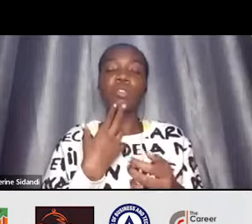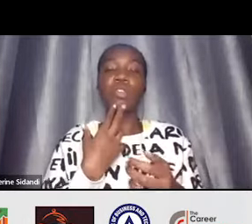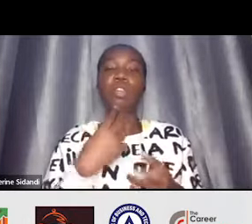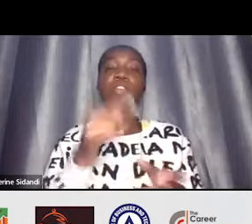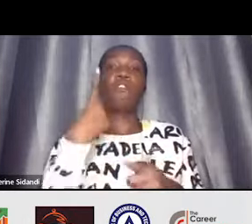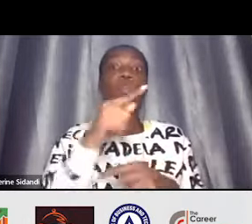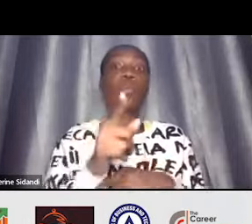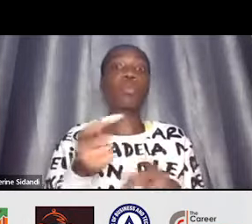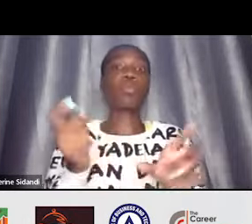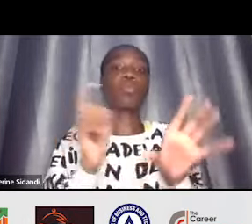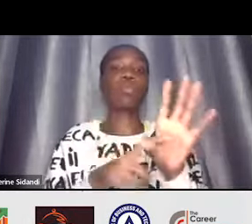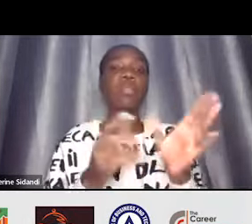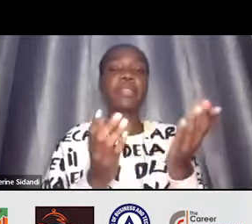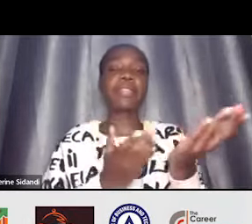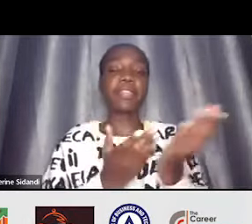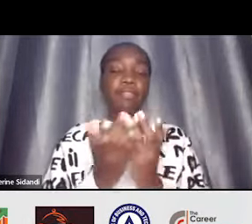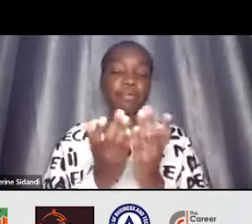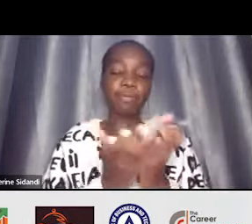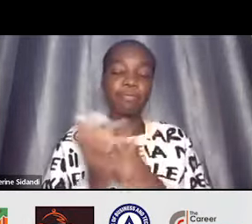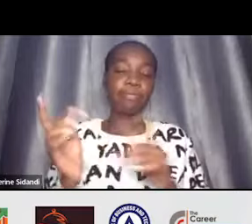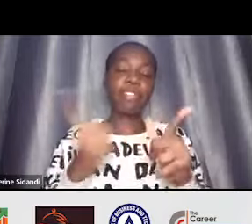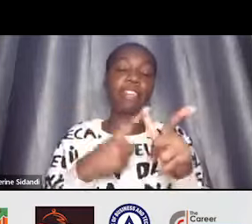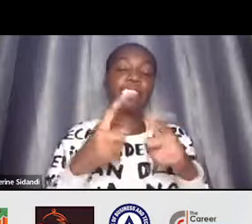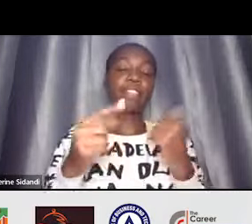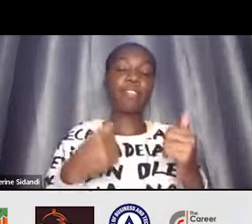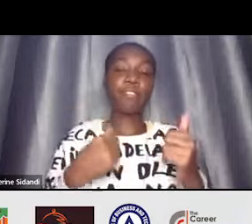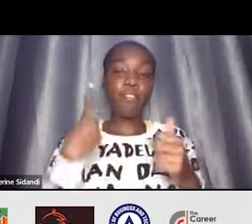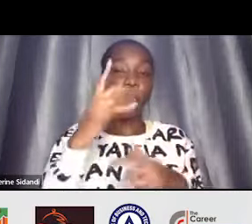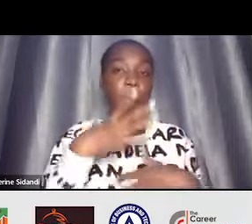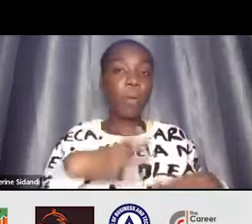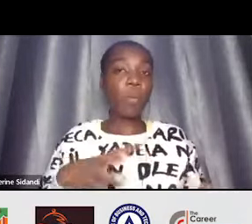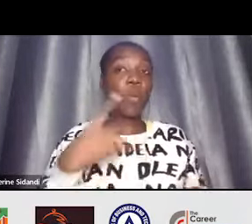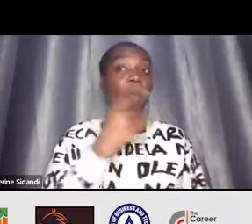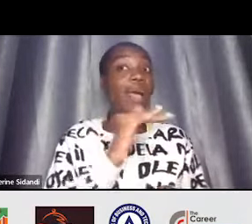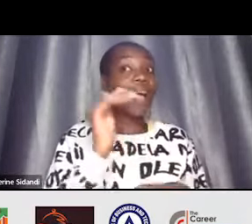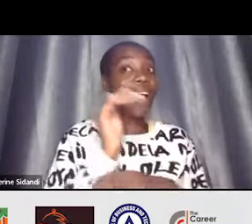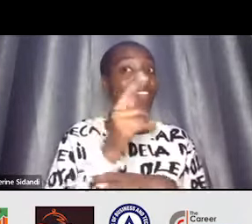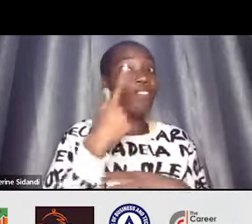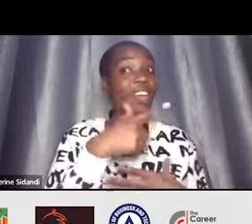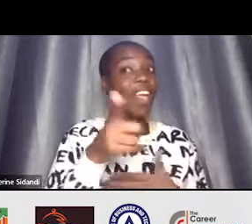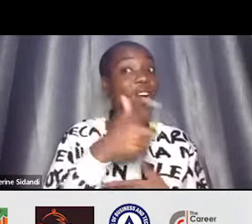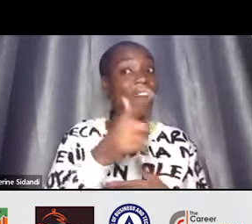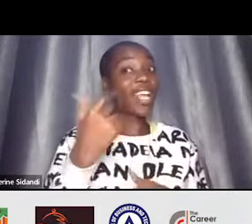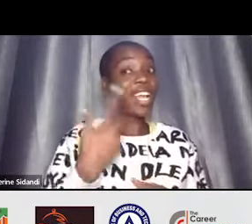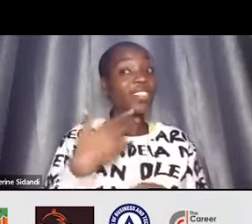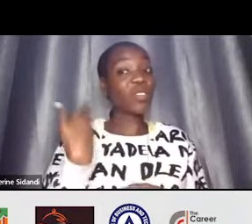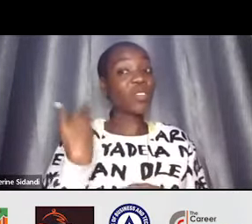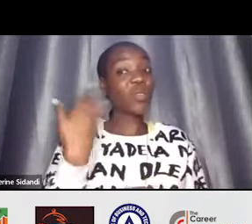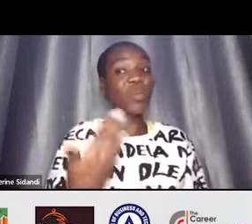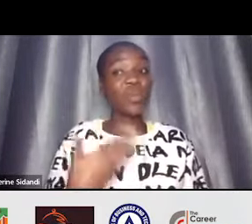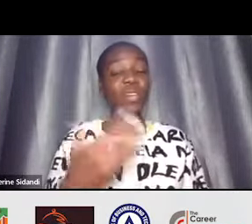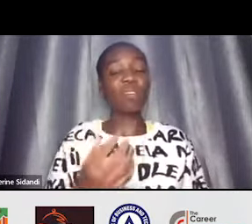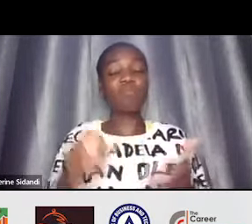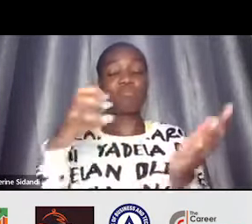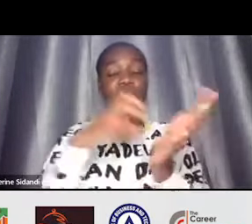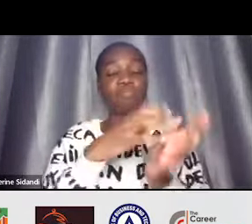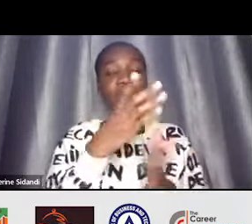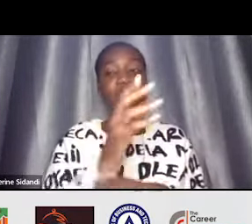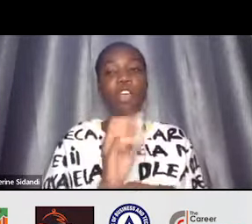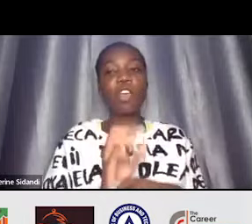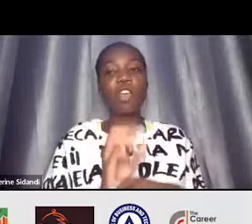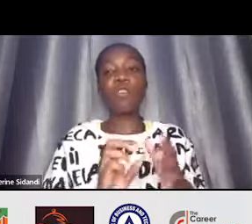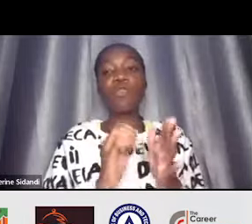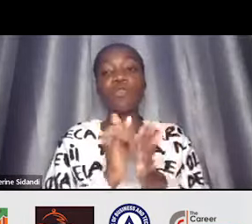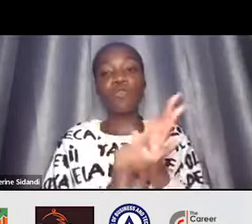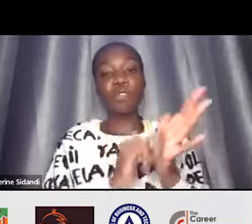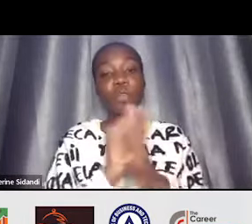these sessions. And then we have, for those of you who are asking for the recording, we normally upload on our YouTube channel, which is Get It